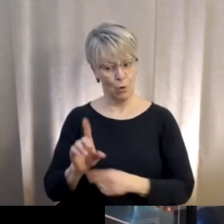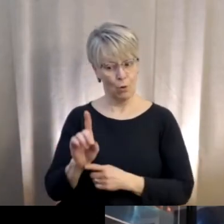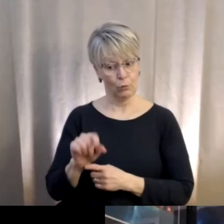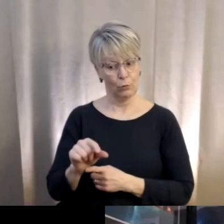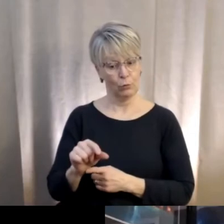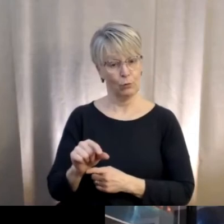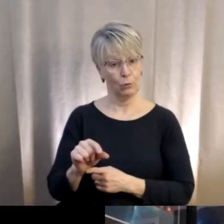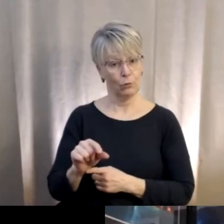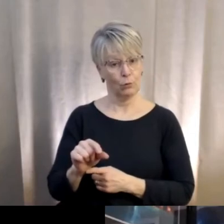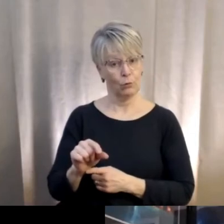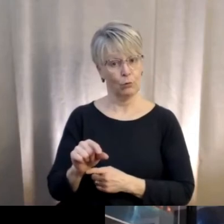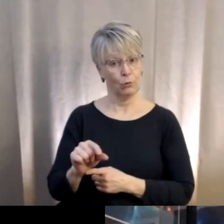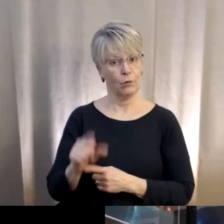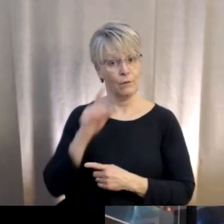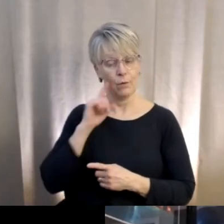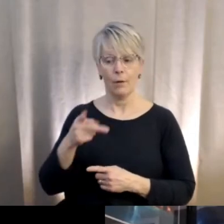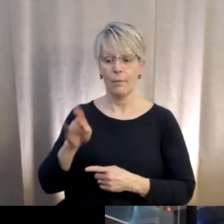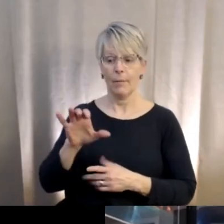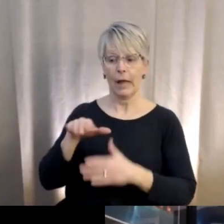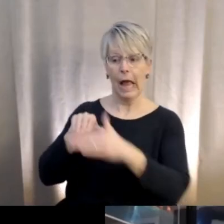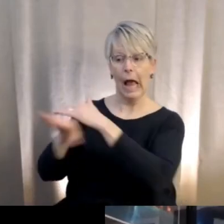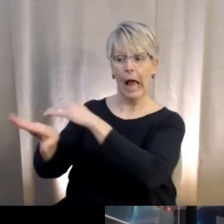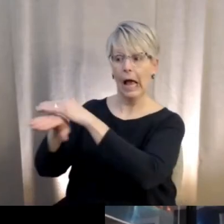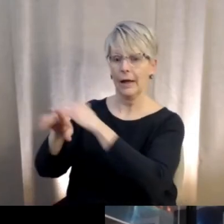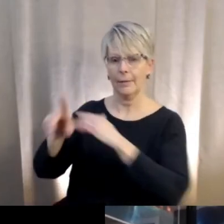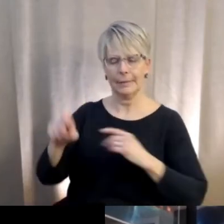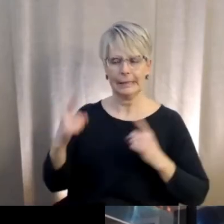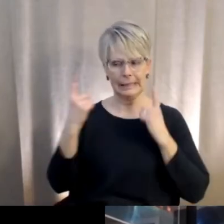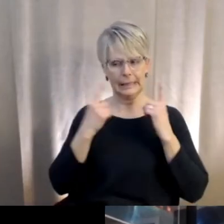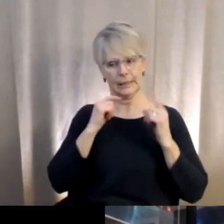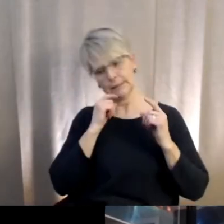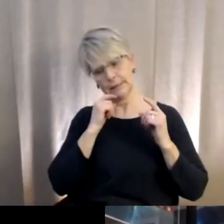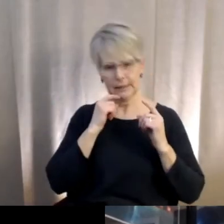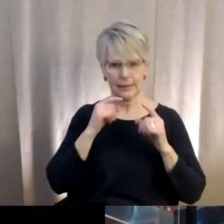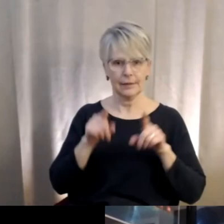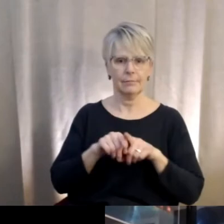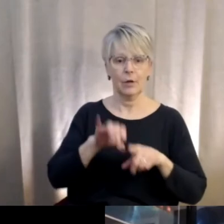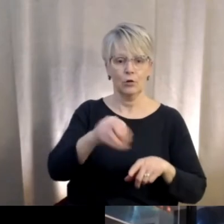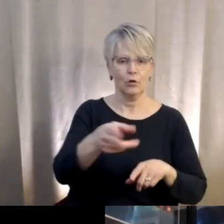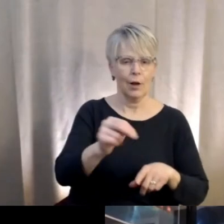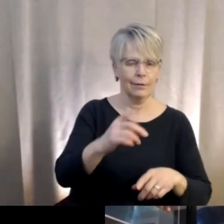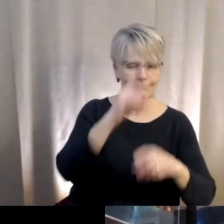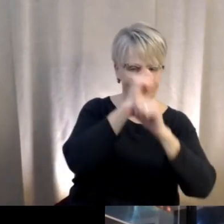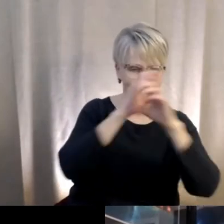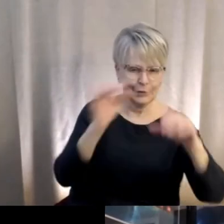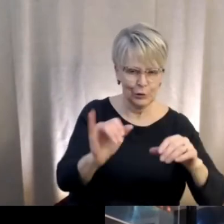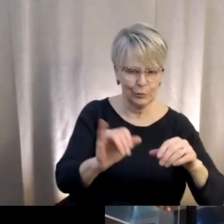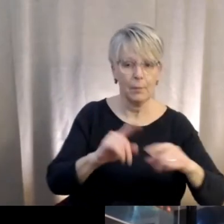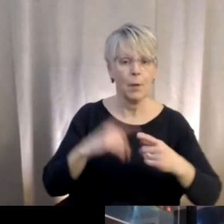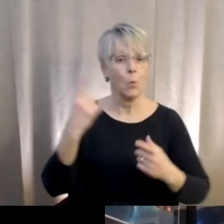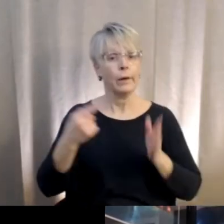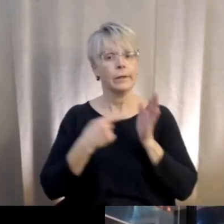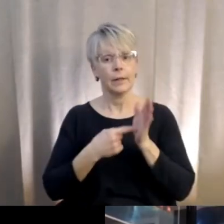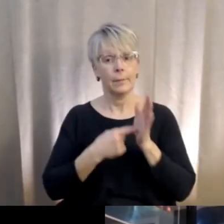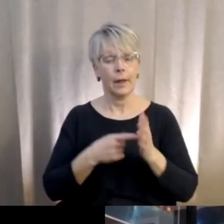with public access situations, you just have to have different considerations. Like, John would have an idea of this. For instance, one example might be like,